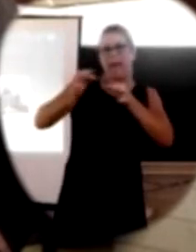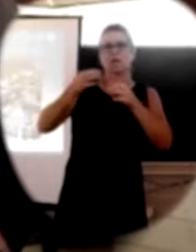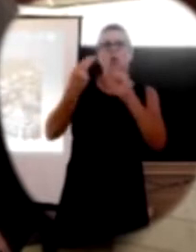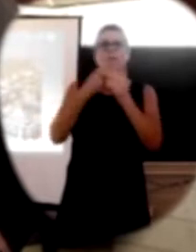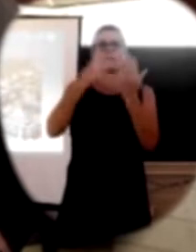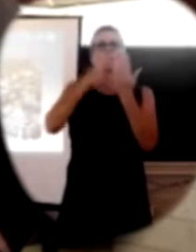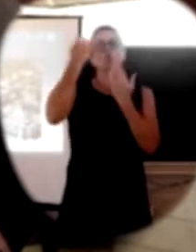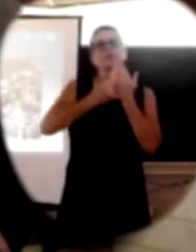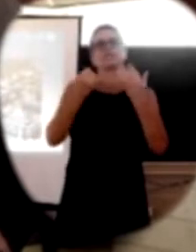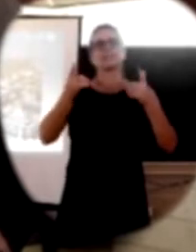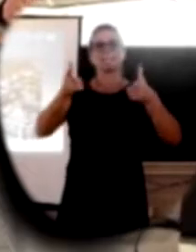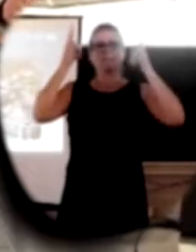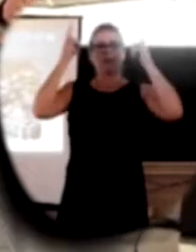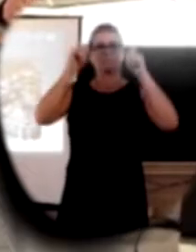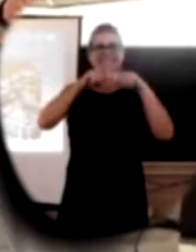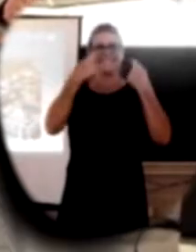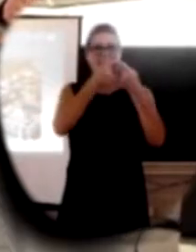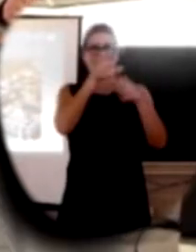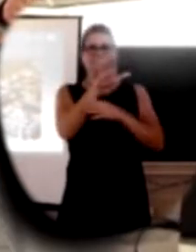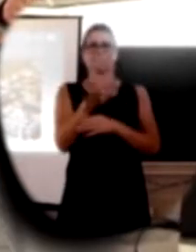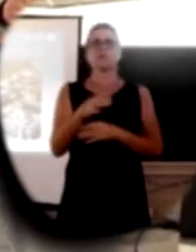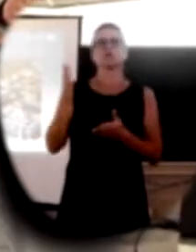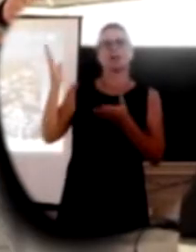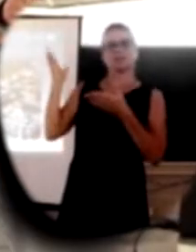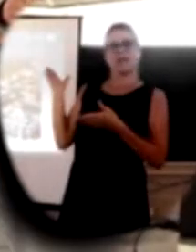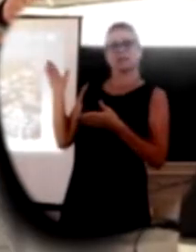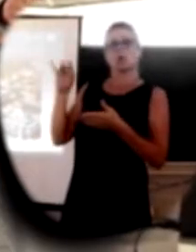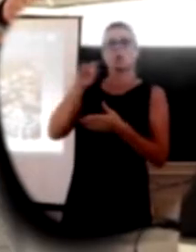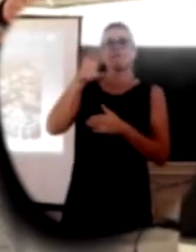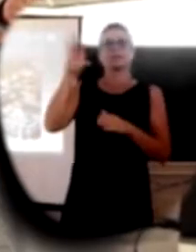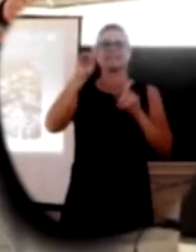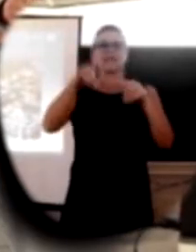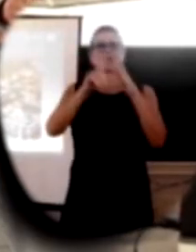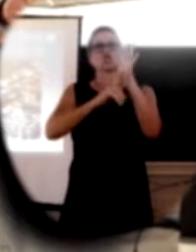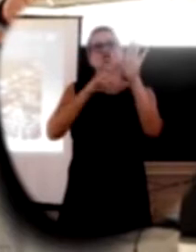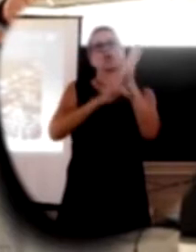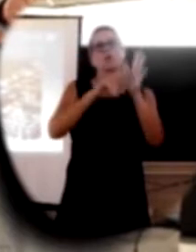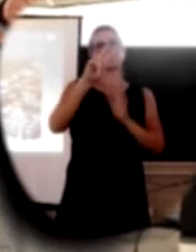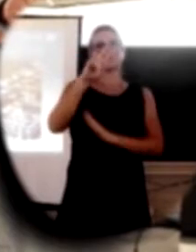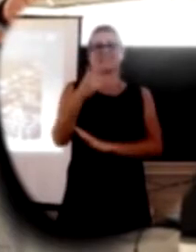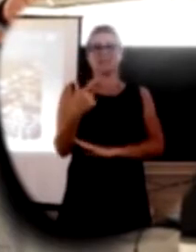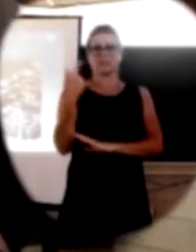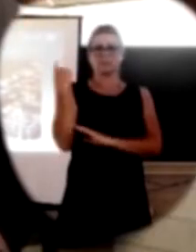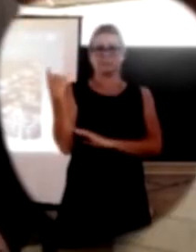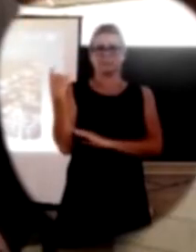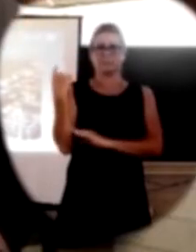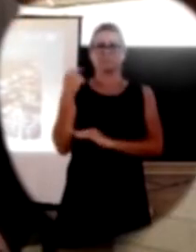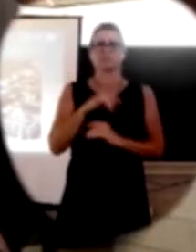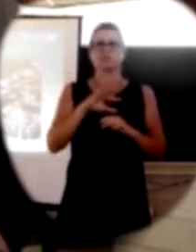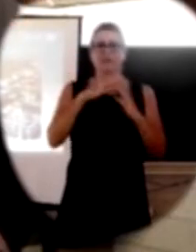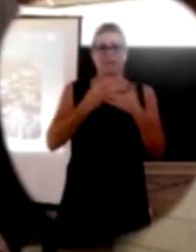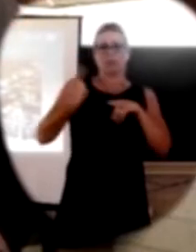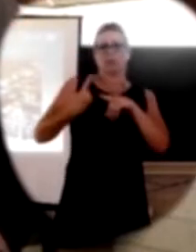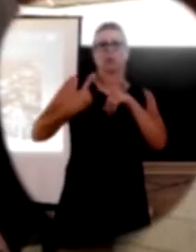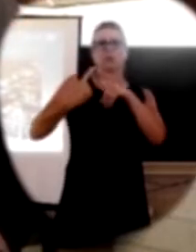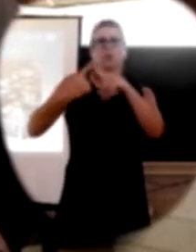project management team. So that's what that picture looks like from January the 27th. So it's all happening very fast.